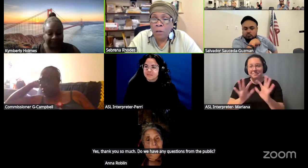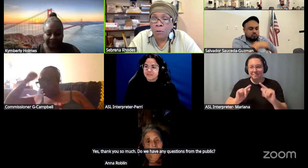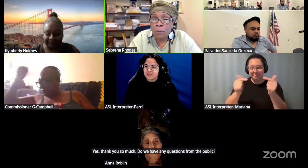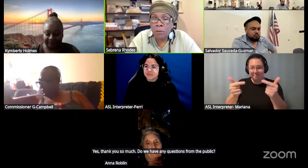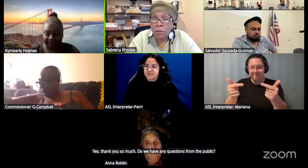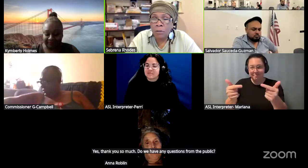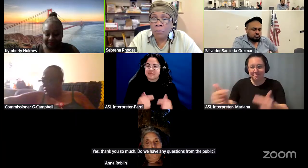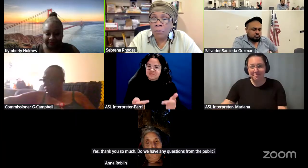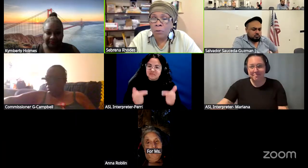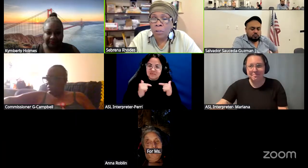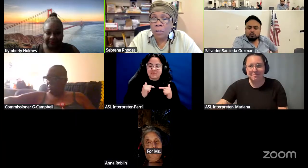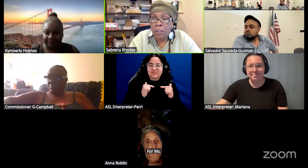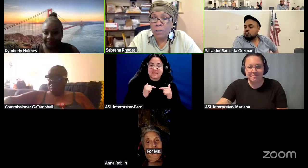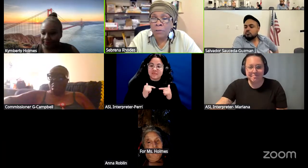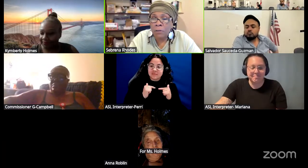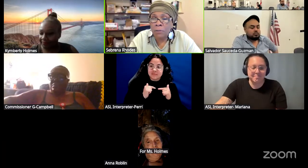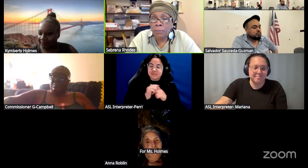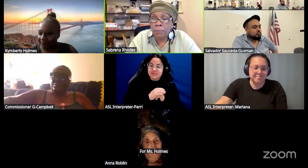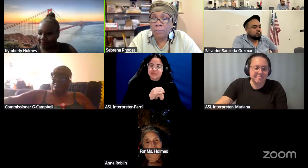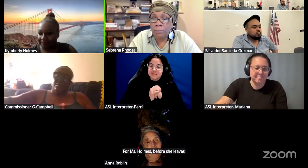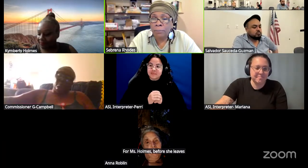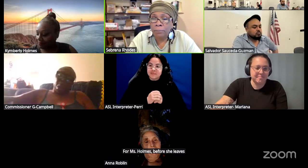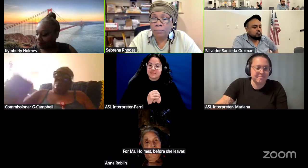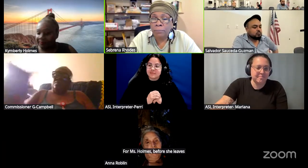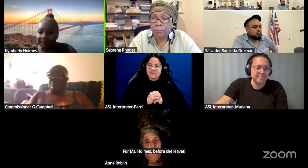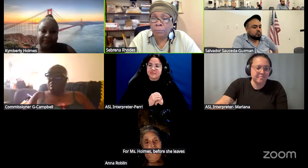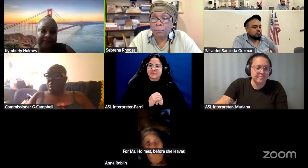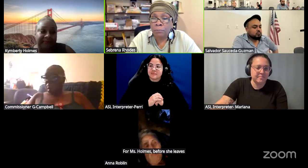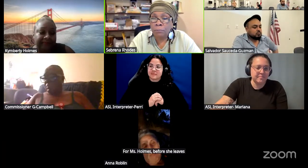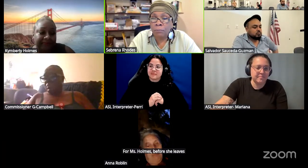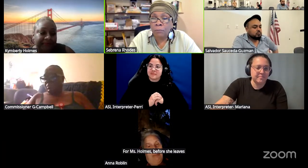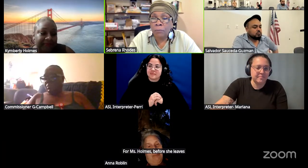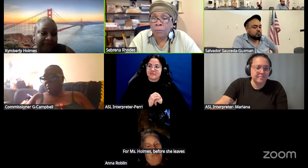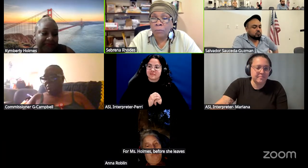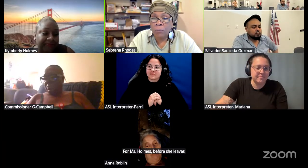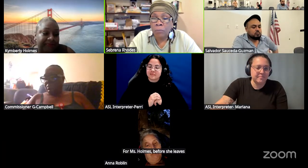Ms. Holmes before she leaves?